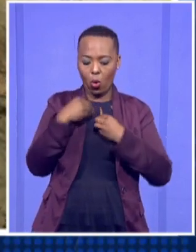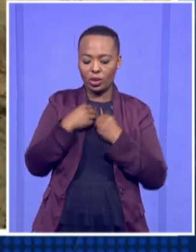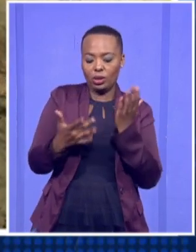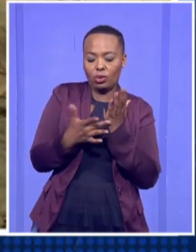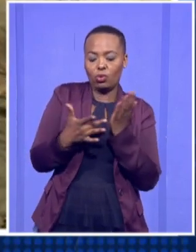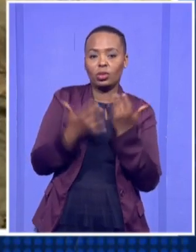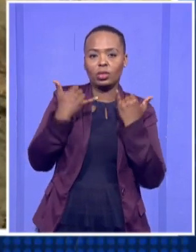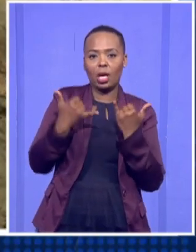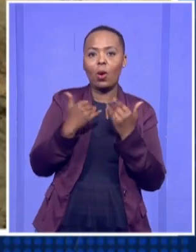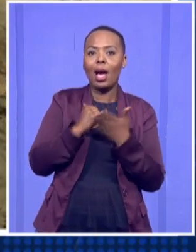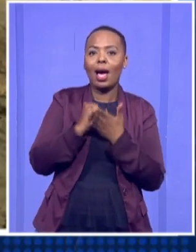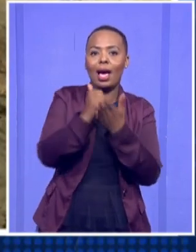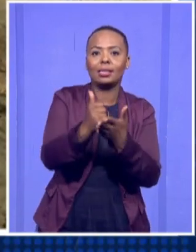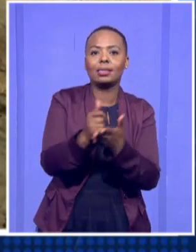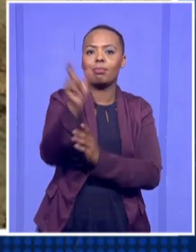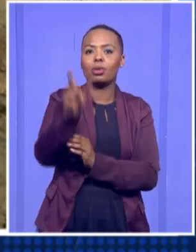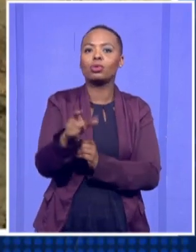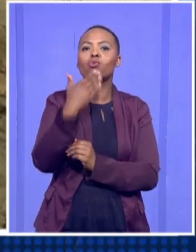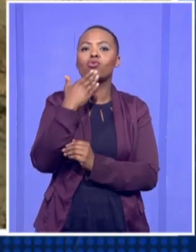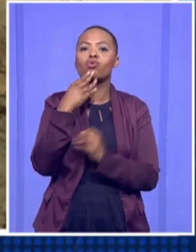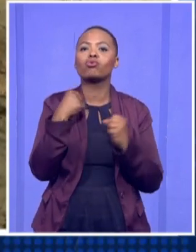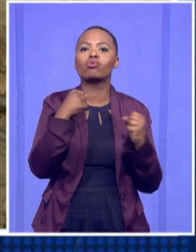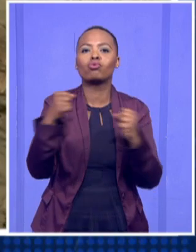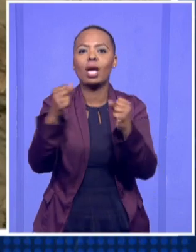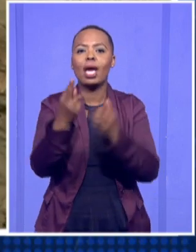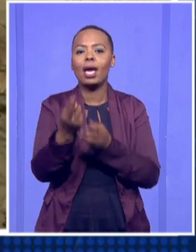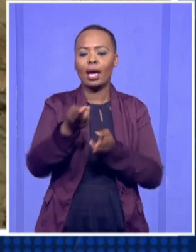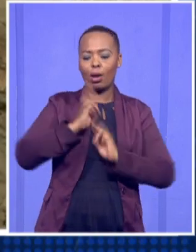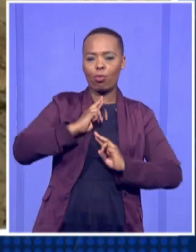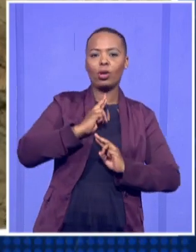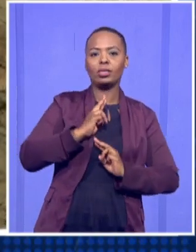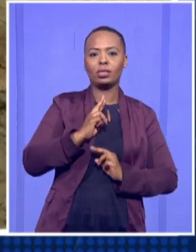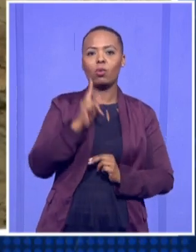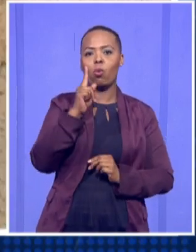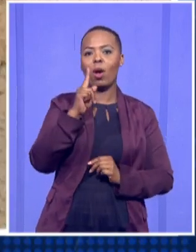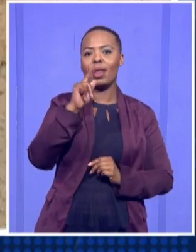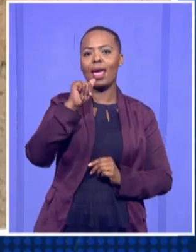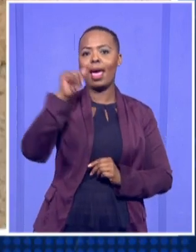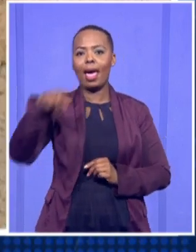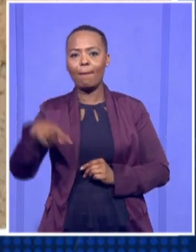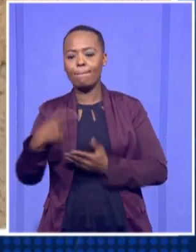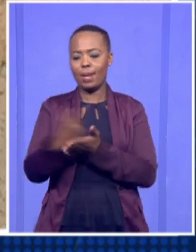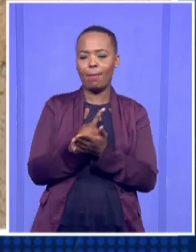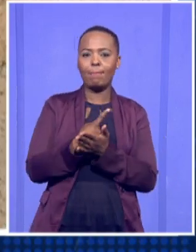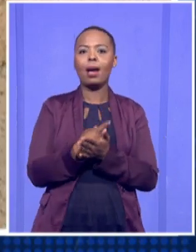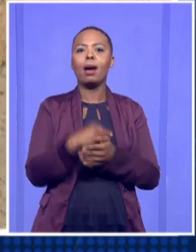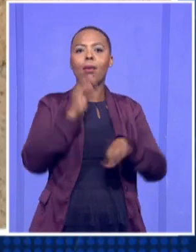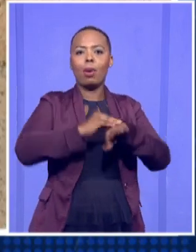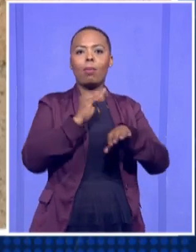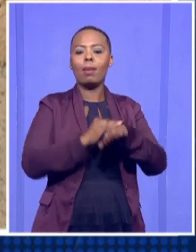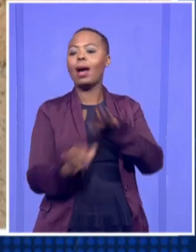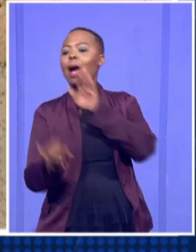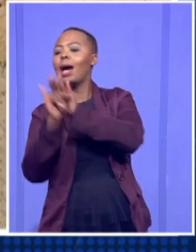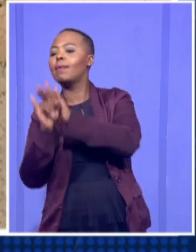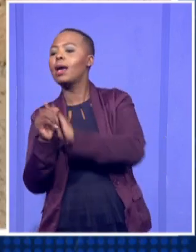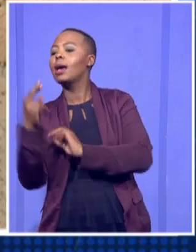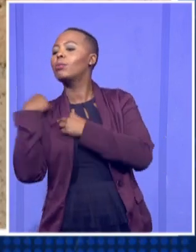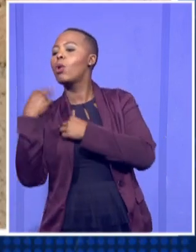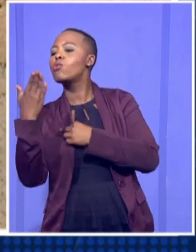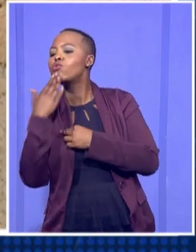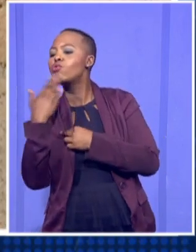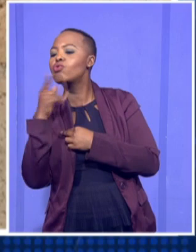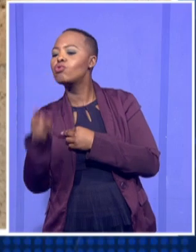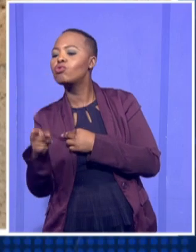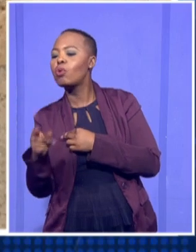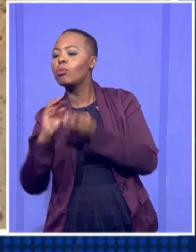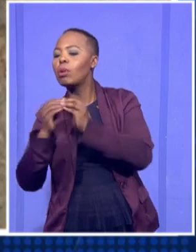the road user who just reports via one app a problem, and we then identify who's the responsible authority